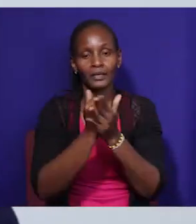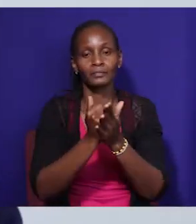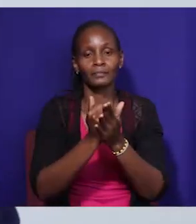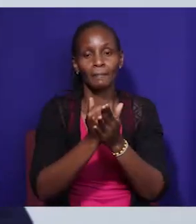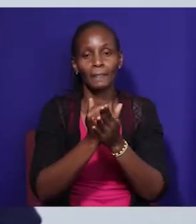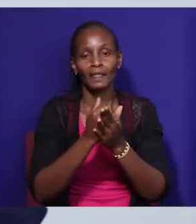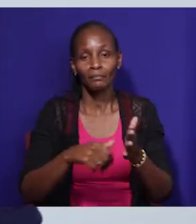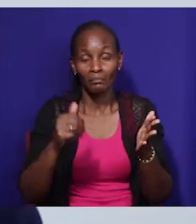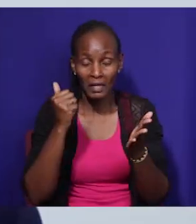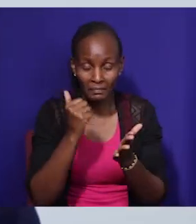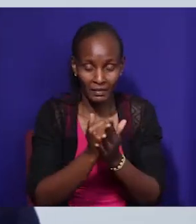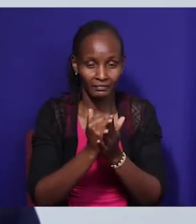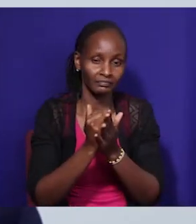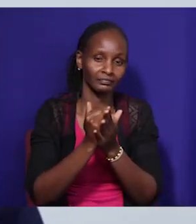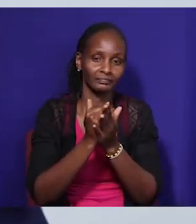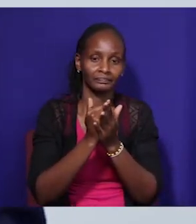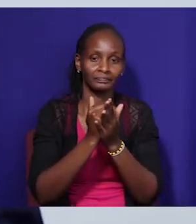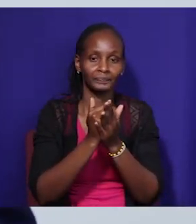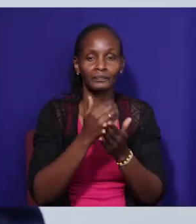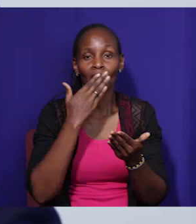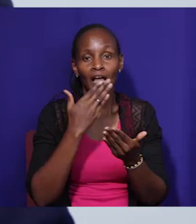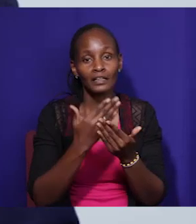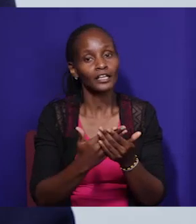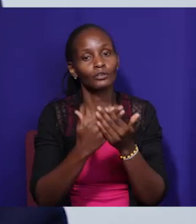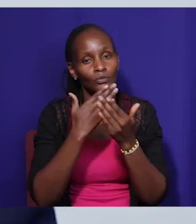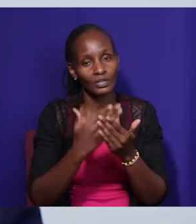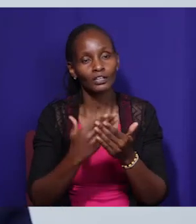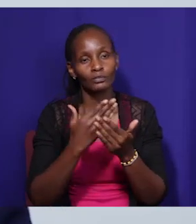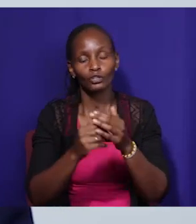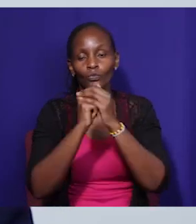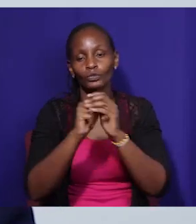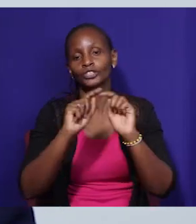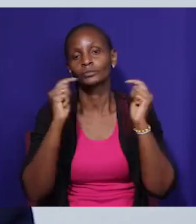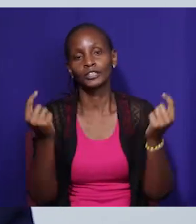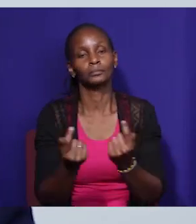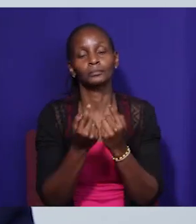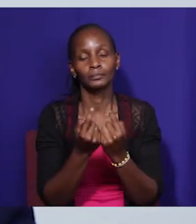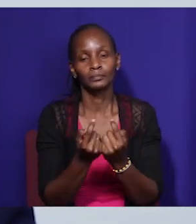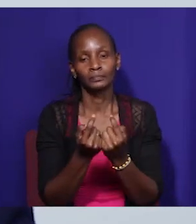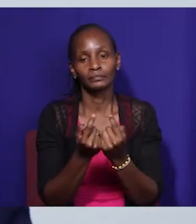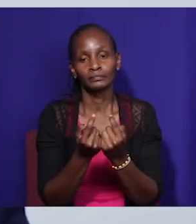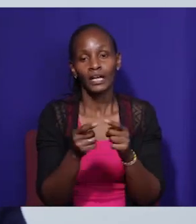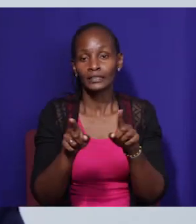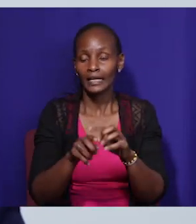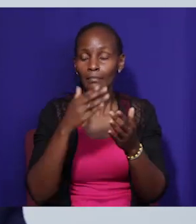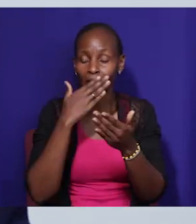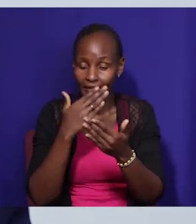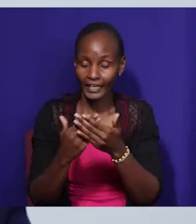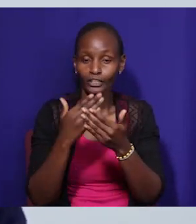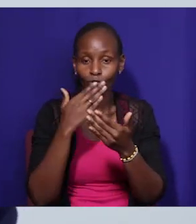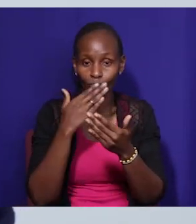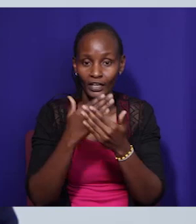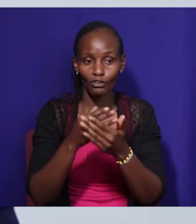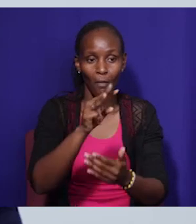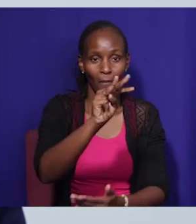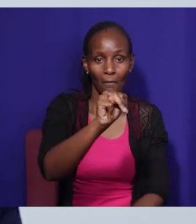Amen and amen. Thank you very much, worship team. And thank you,